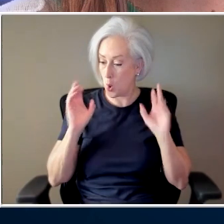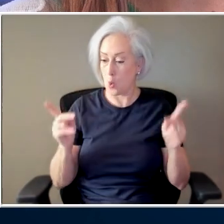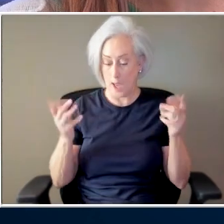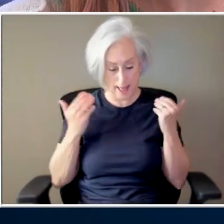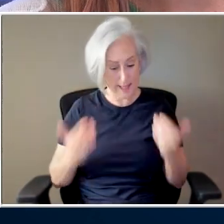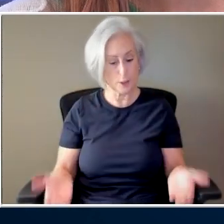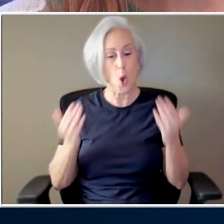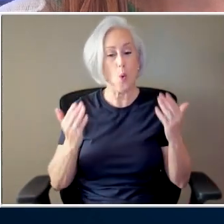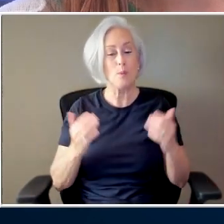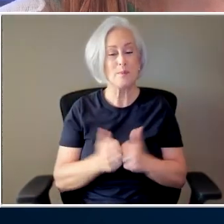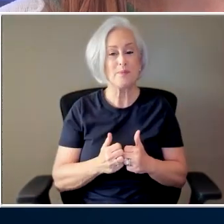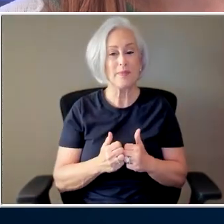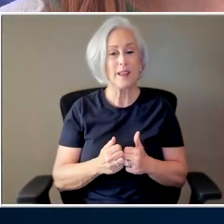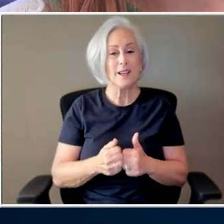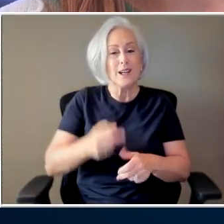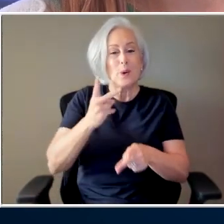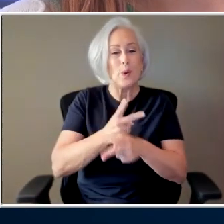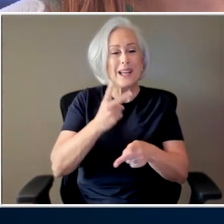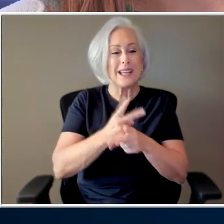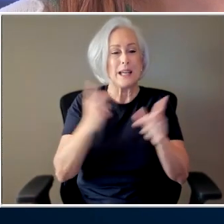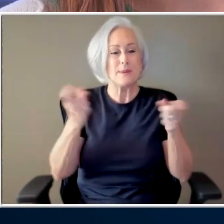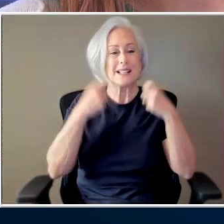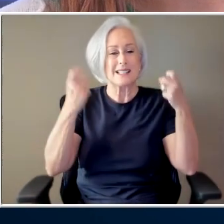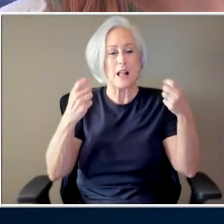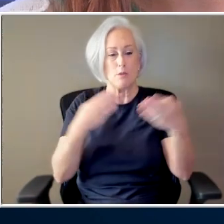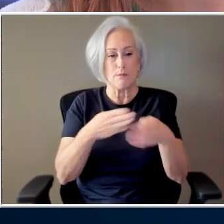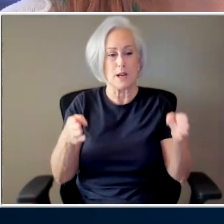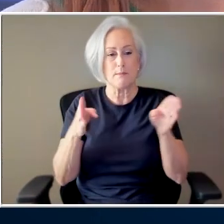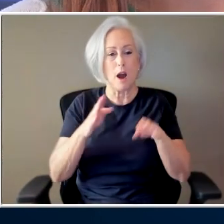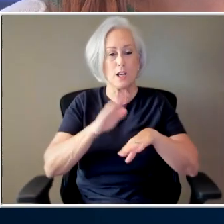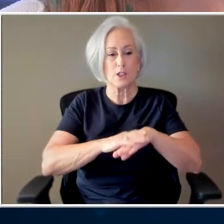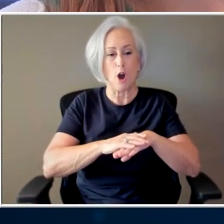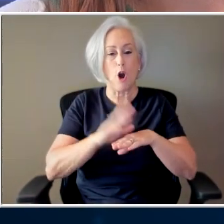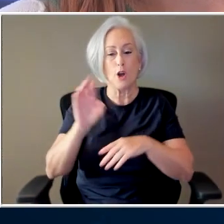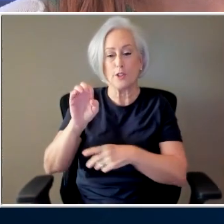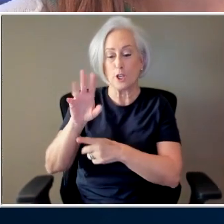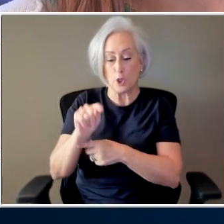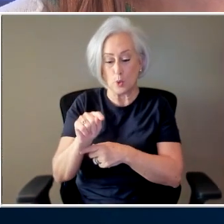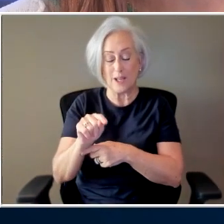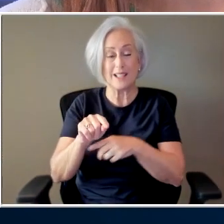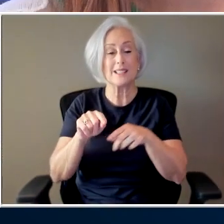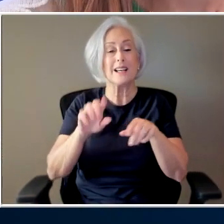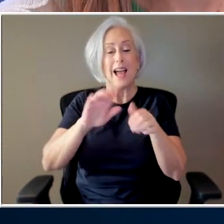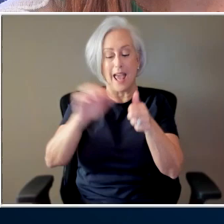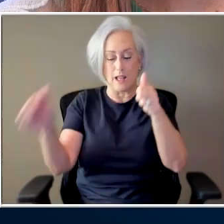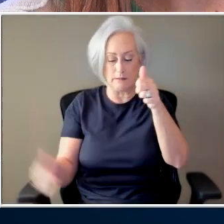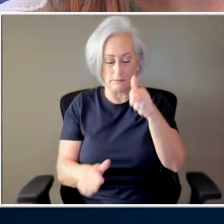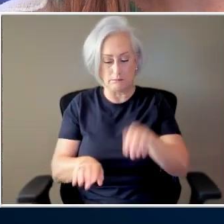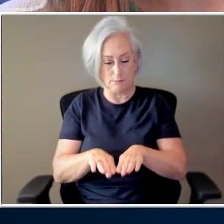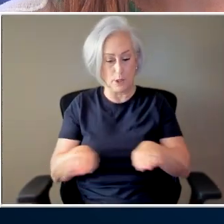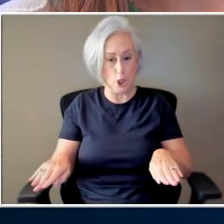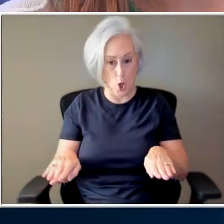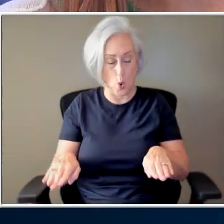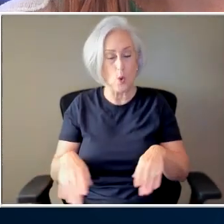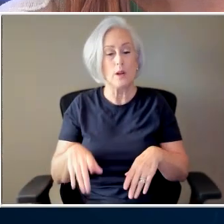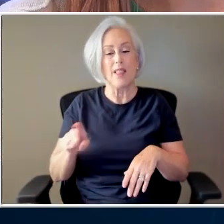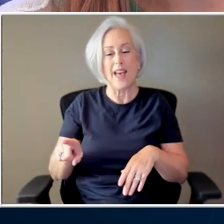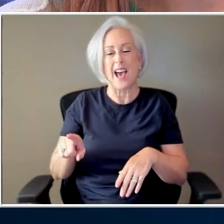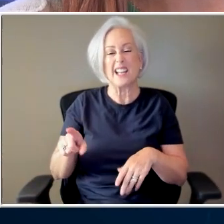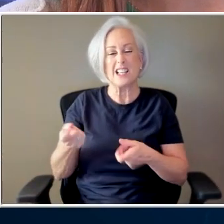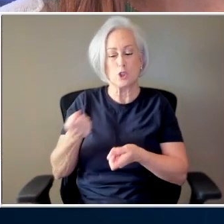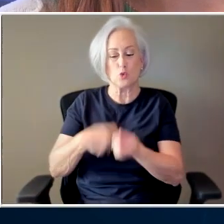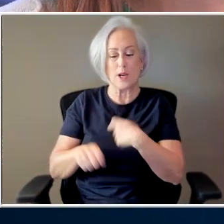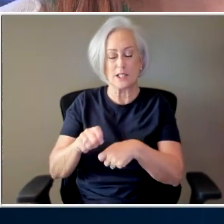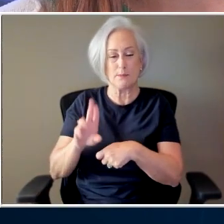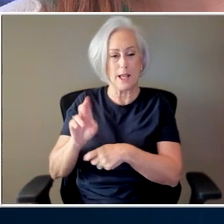we actually keep celebration boxes on our unit and the unit right below us, which is our sister transplant unit. And so we had quite a bit of that material in